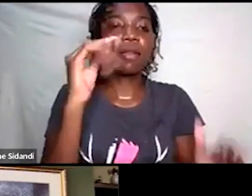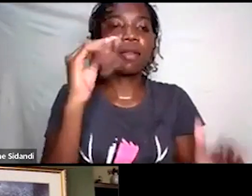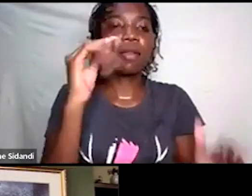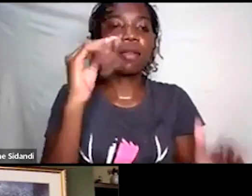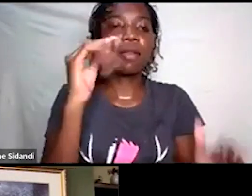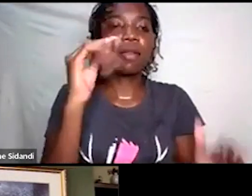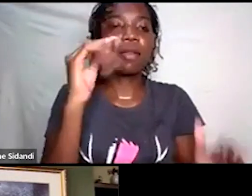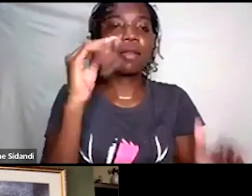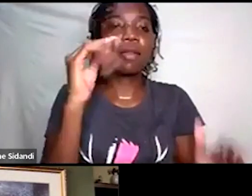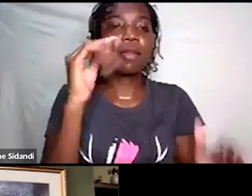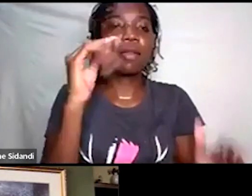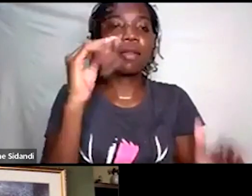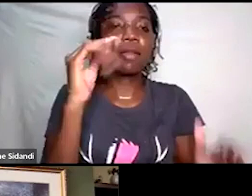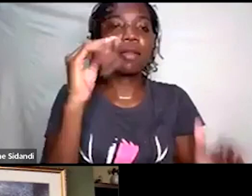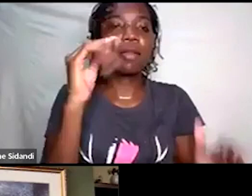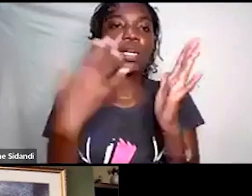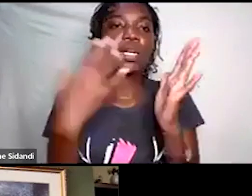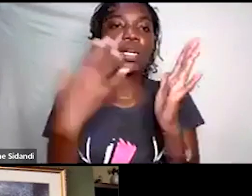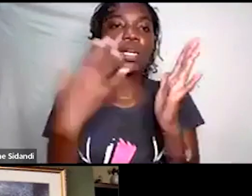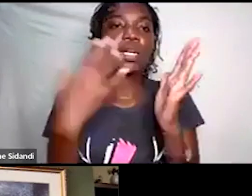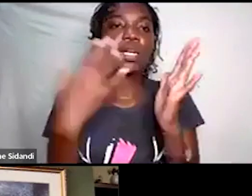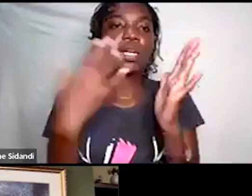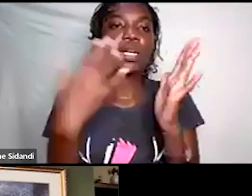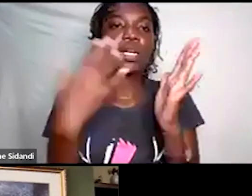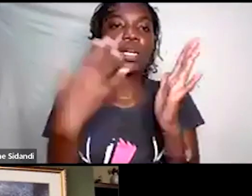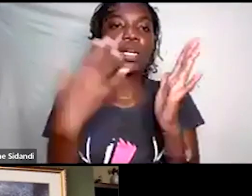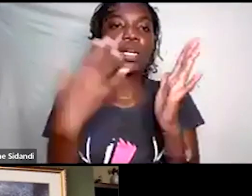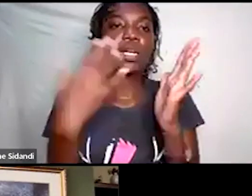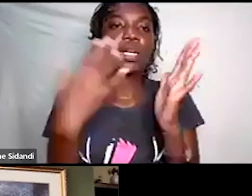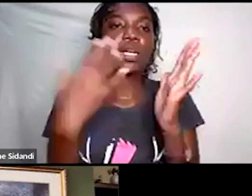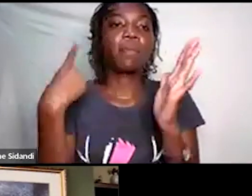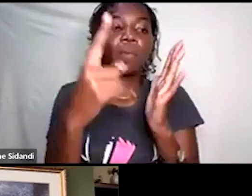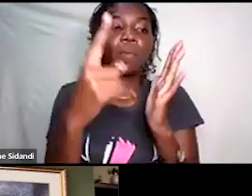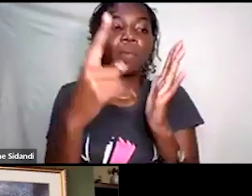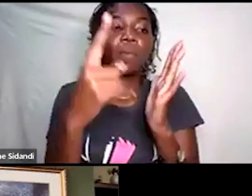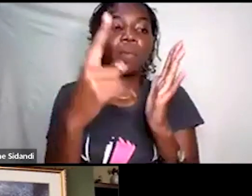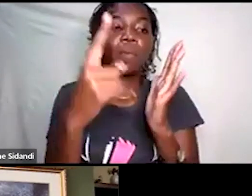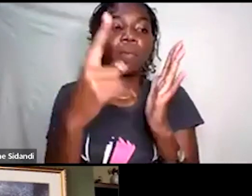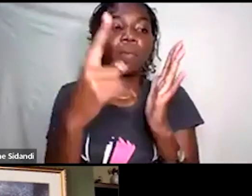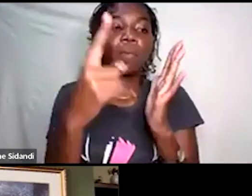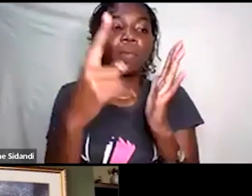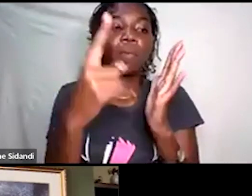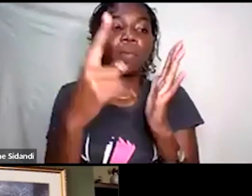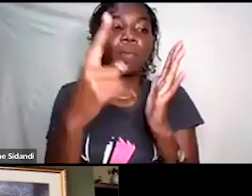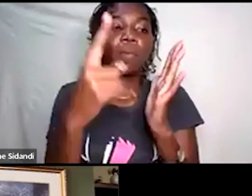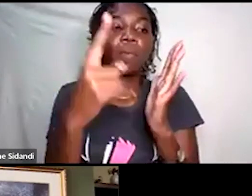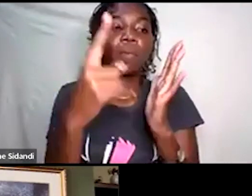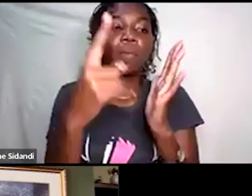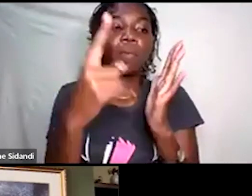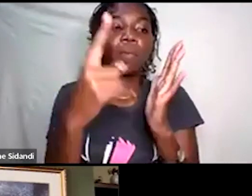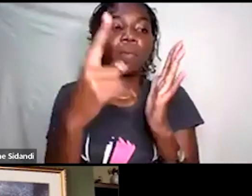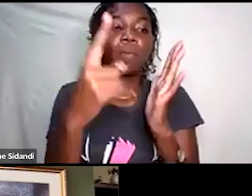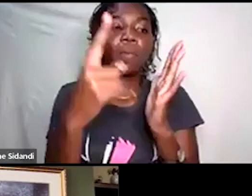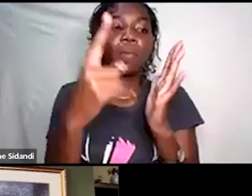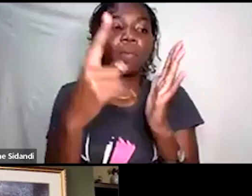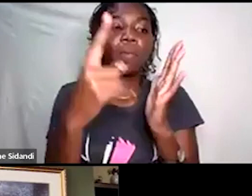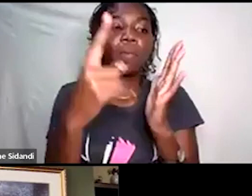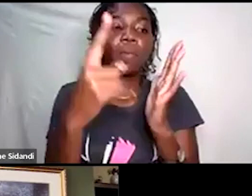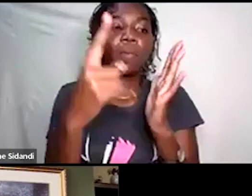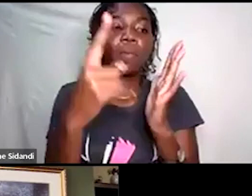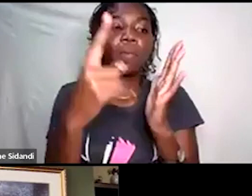choices have consequences. By the time you're starting that relationship, you know the consequences will follow, positive or